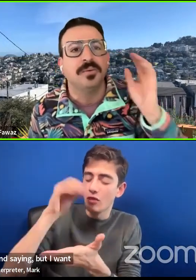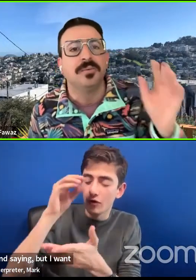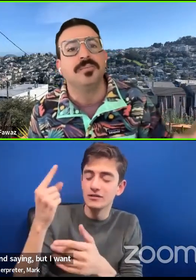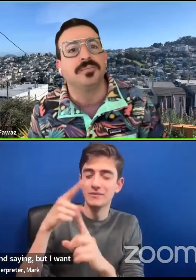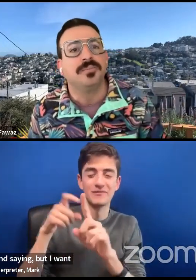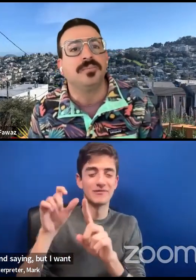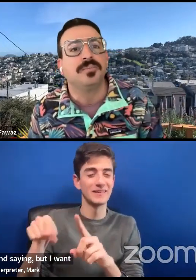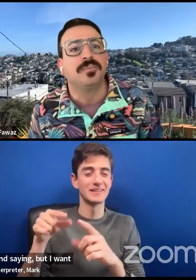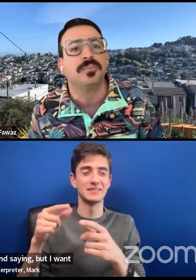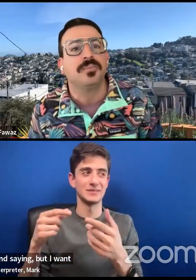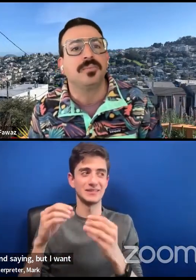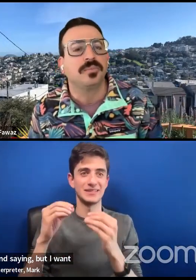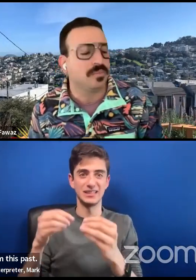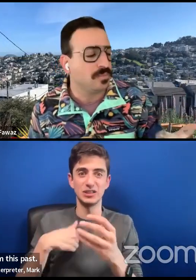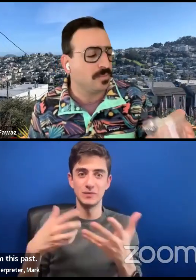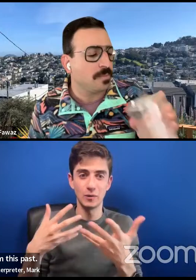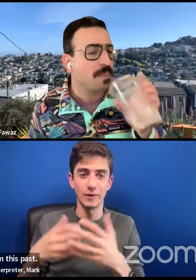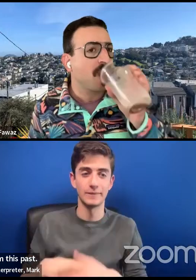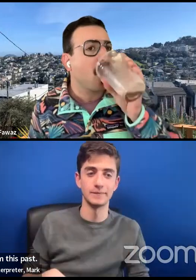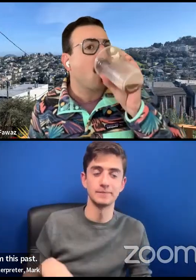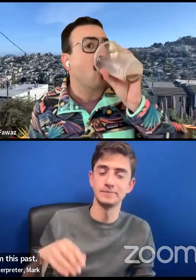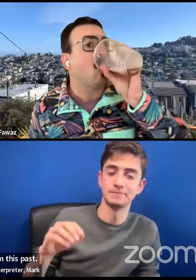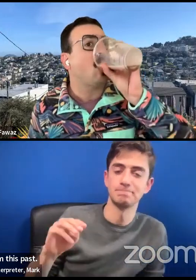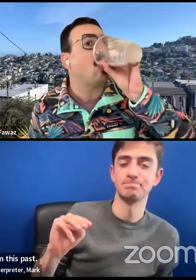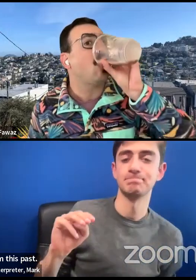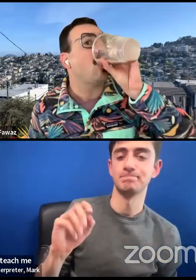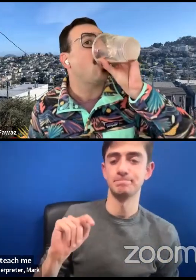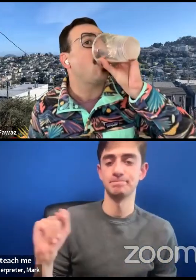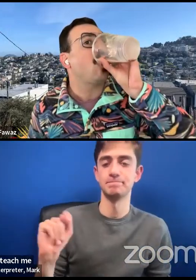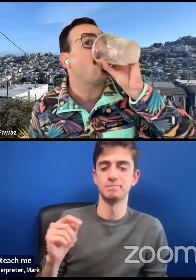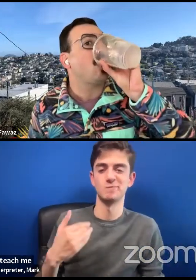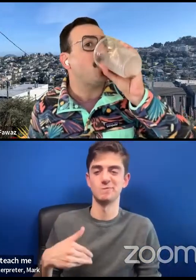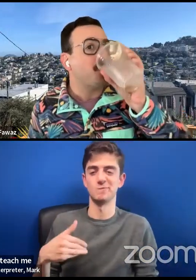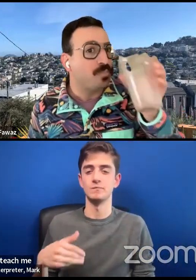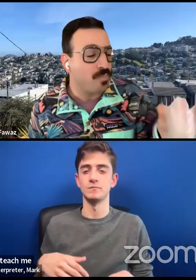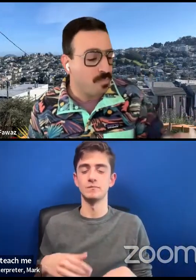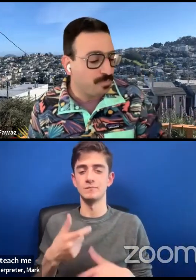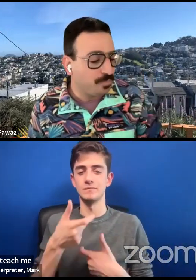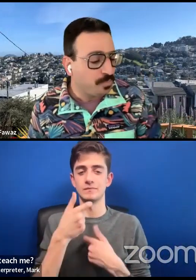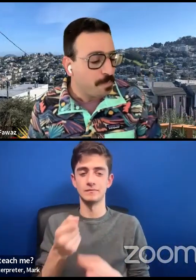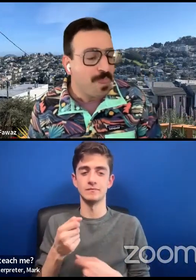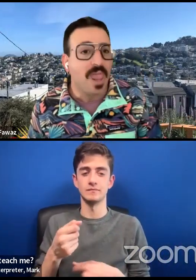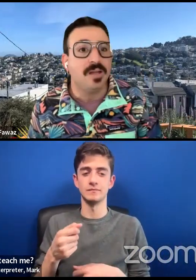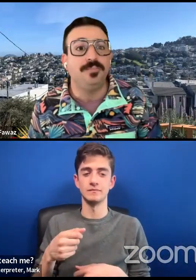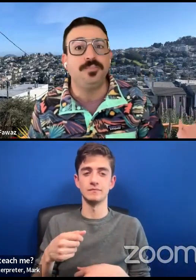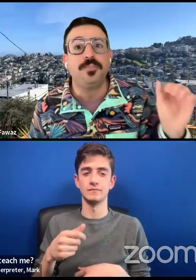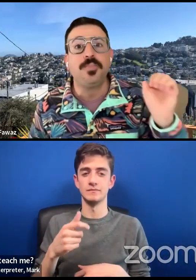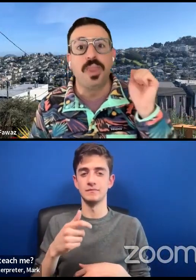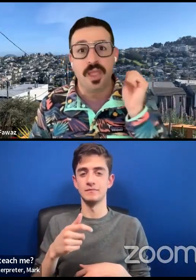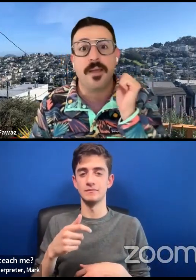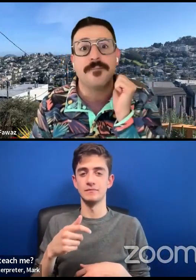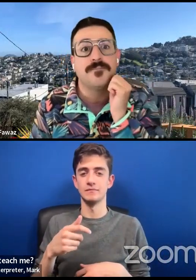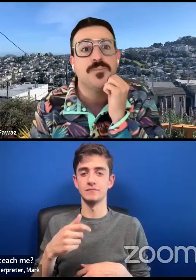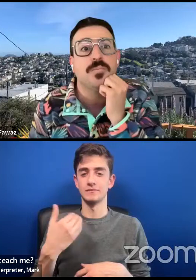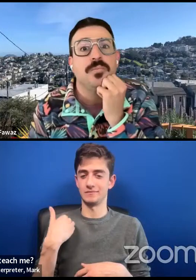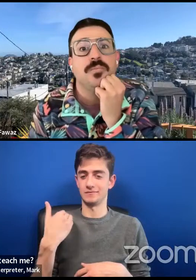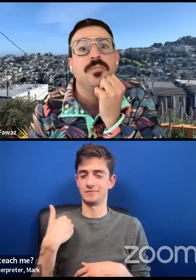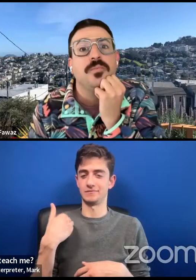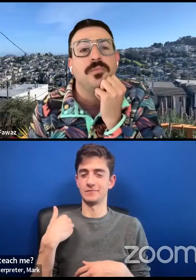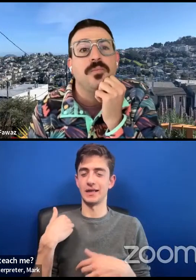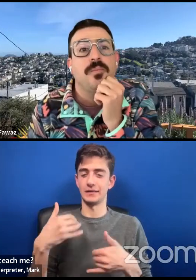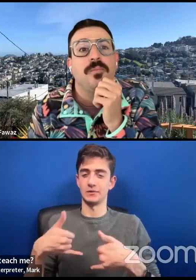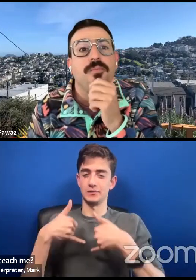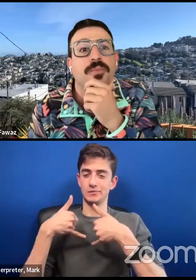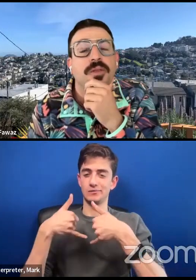me? What's interesting is that Jas Beer, of course, is a Klages Kessler Award winner and has